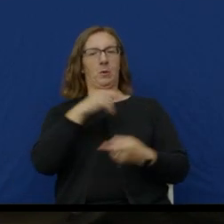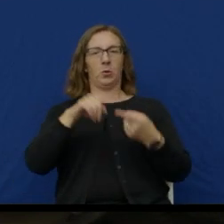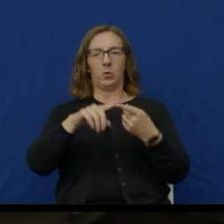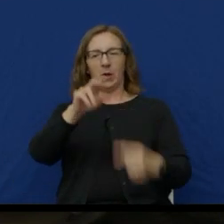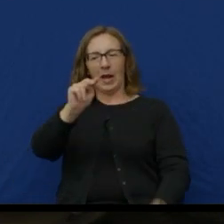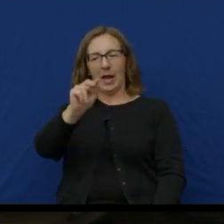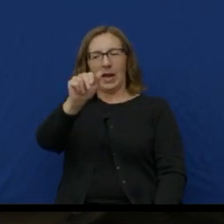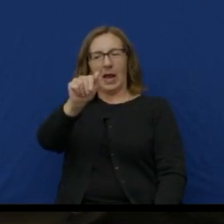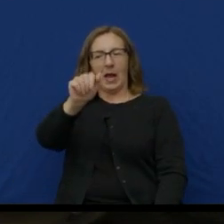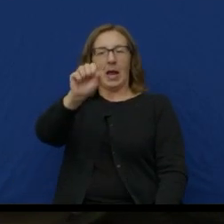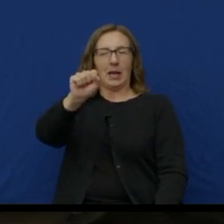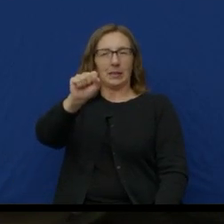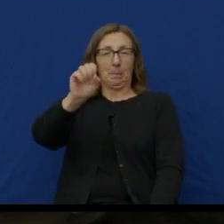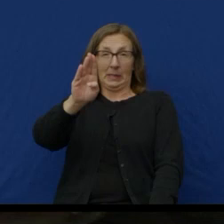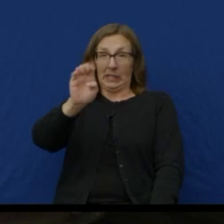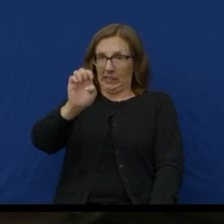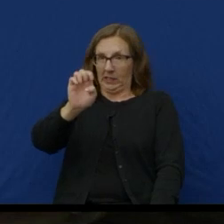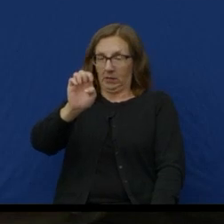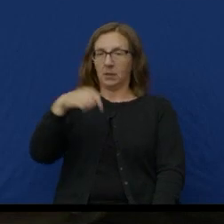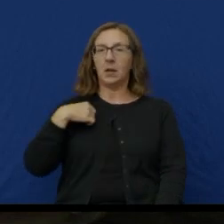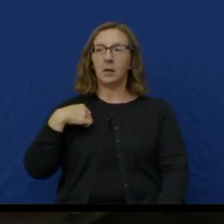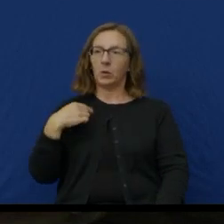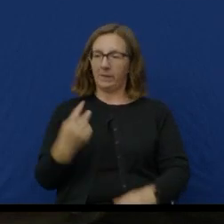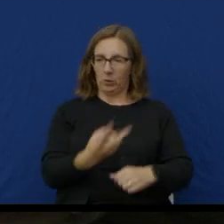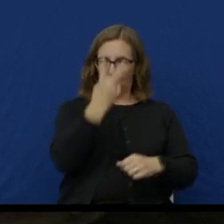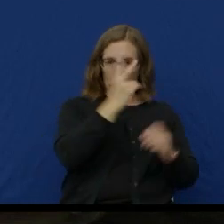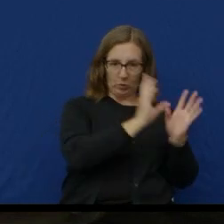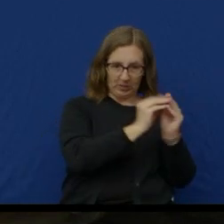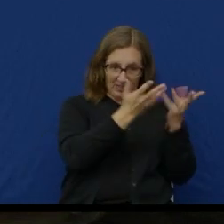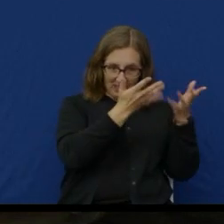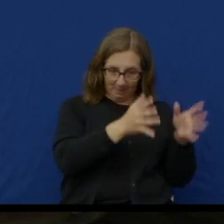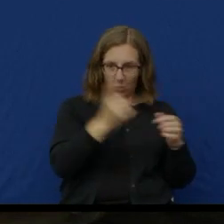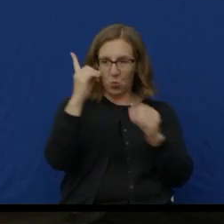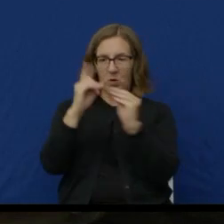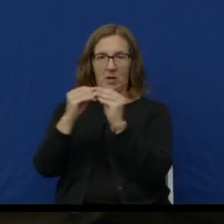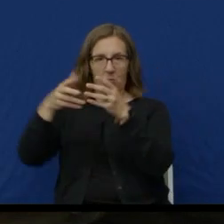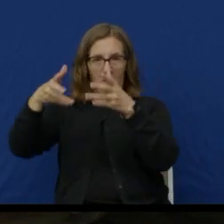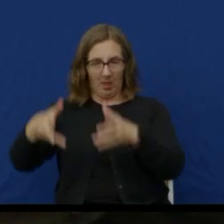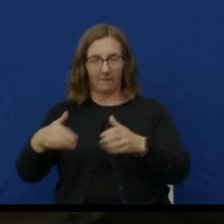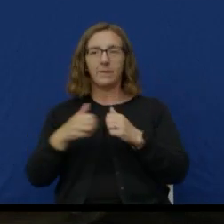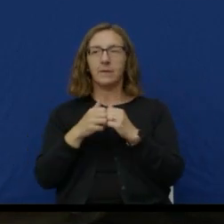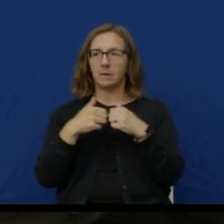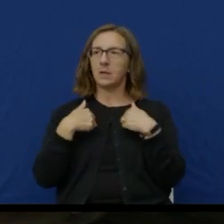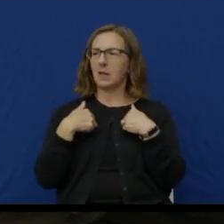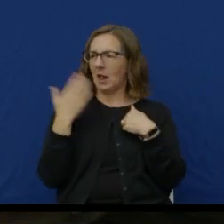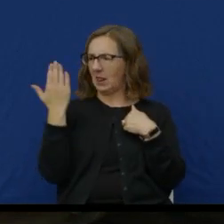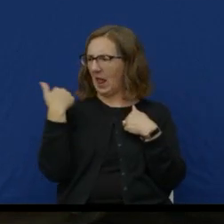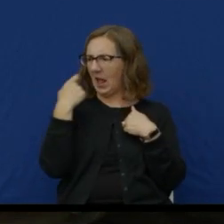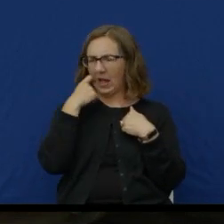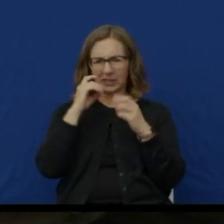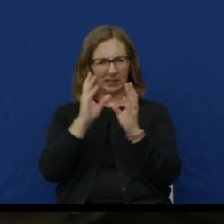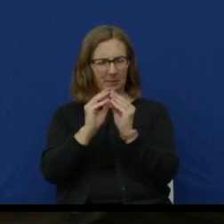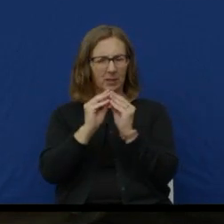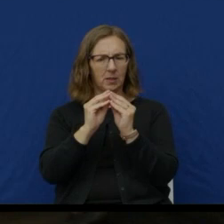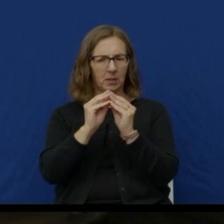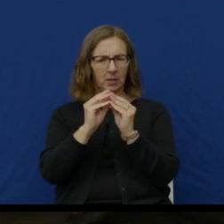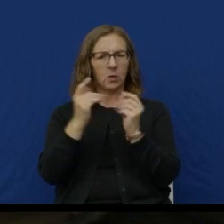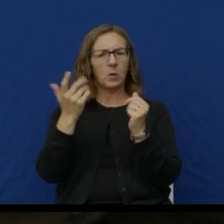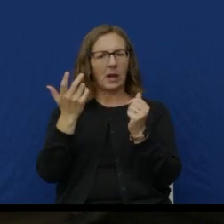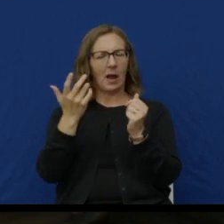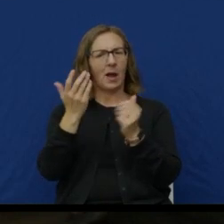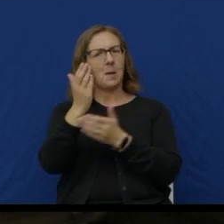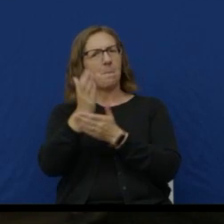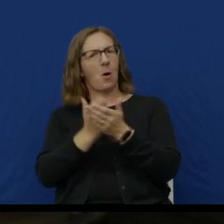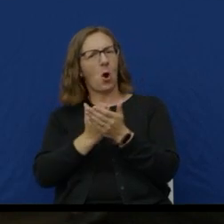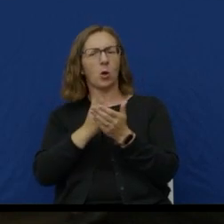and we are 2 sessions in and 1 more to go. And the last session, we had a section on